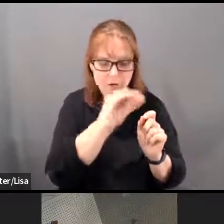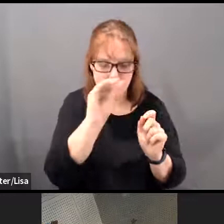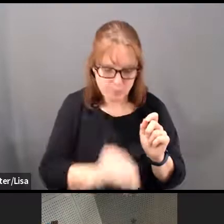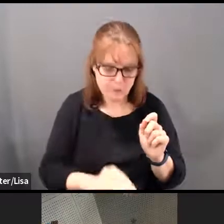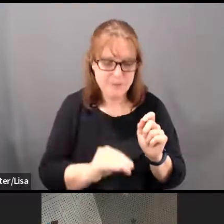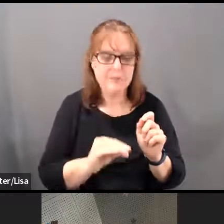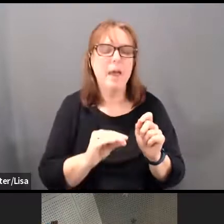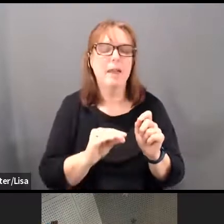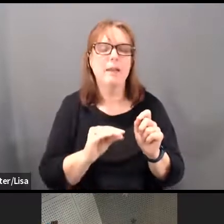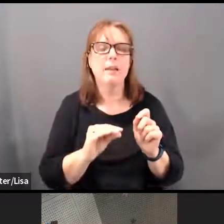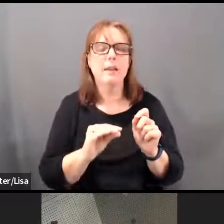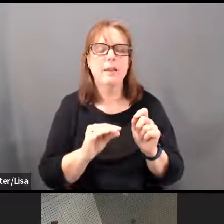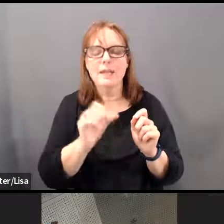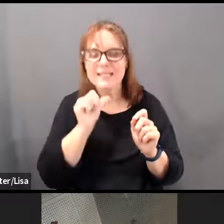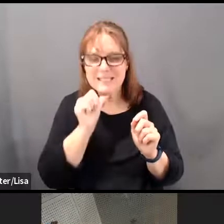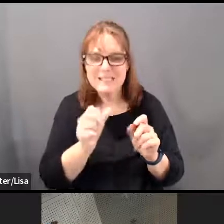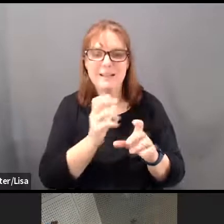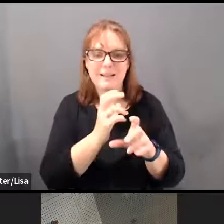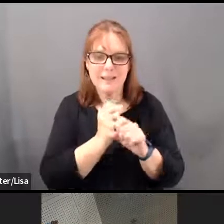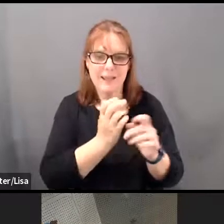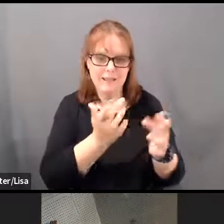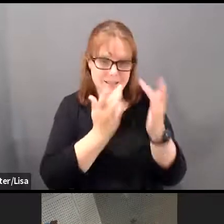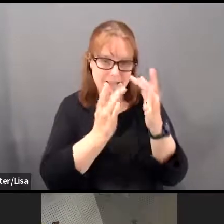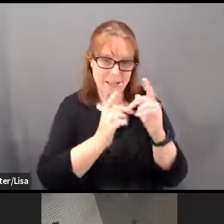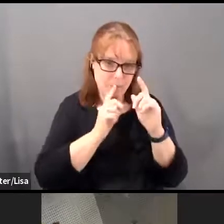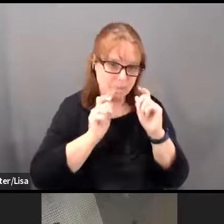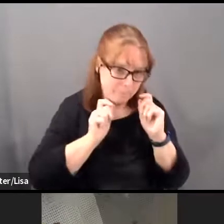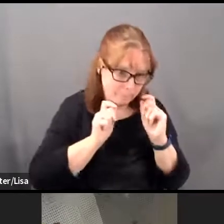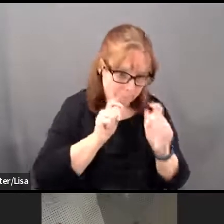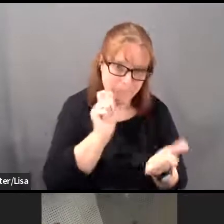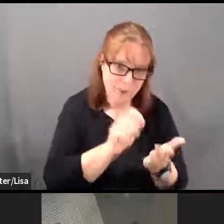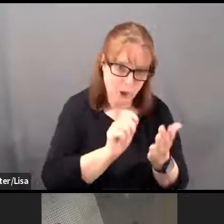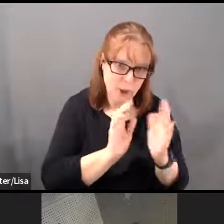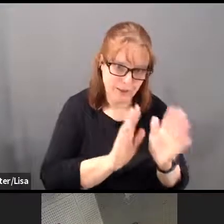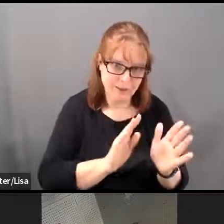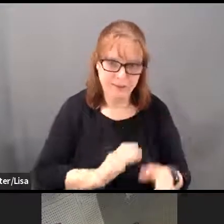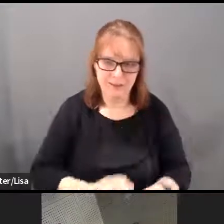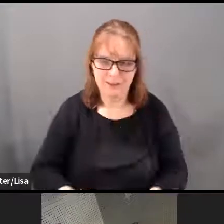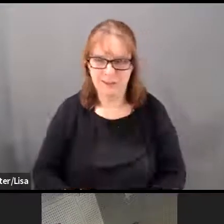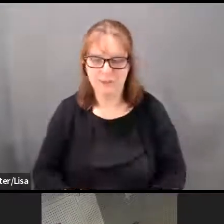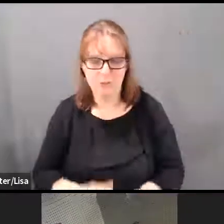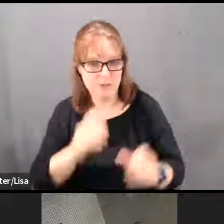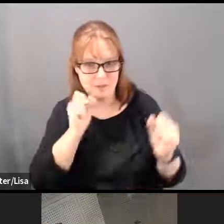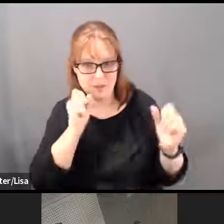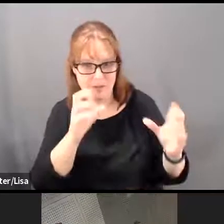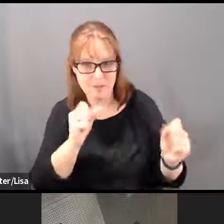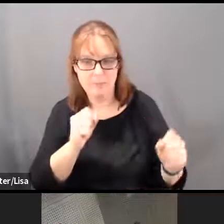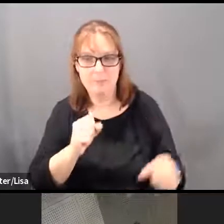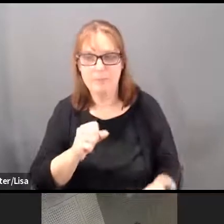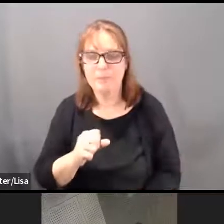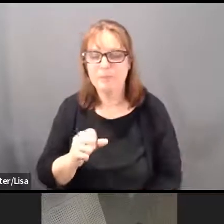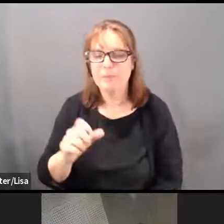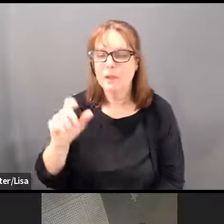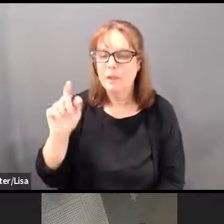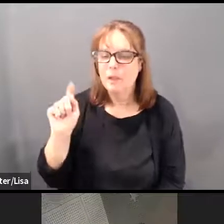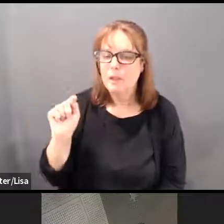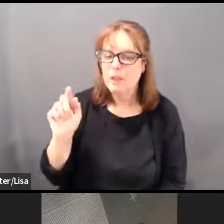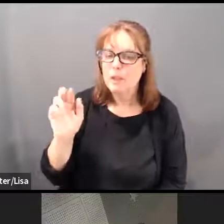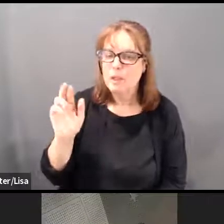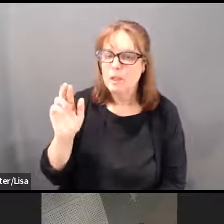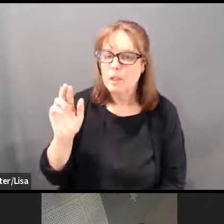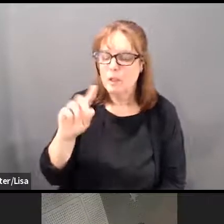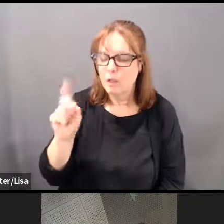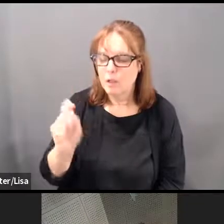staggering. Just don't see that. So next question, please. I had an episode of transverse myelitis, this